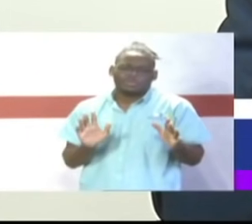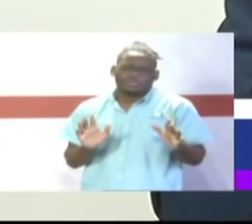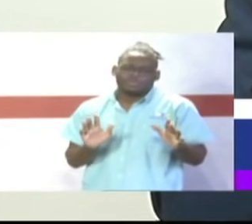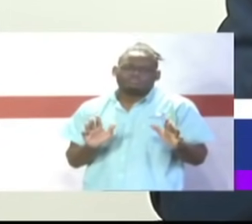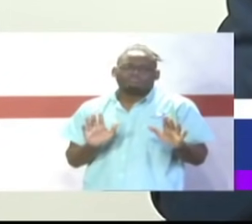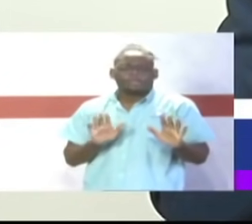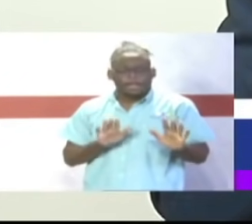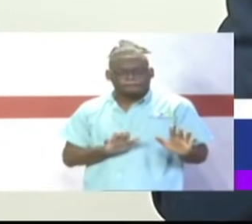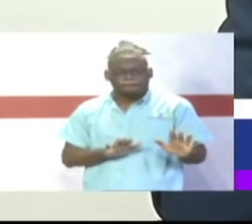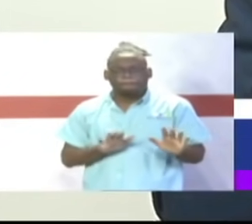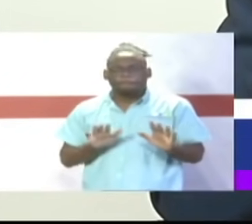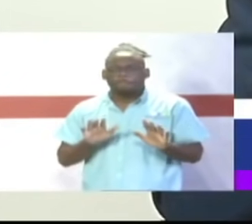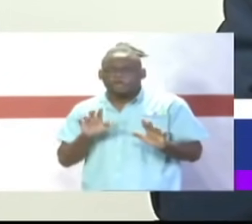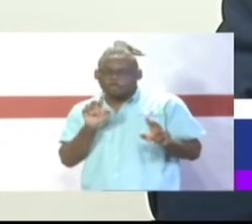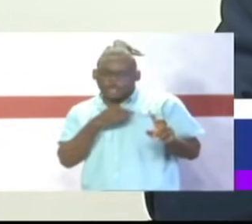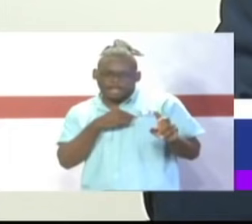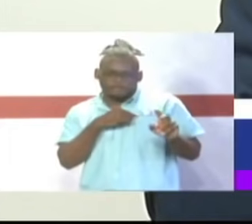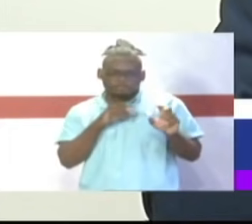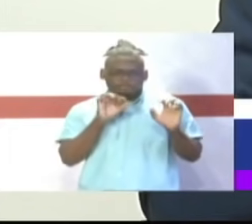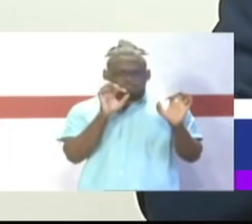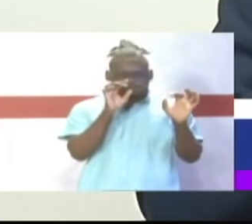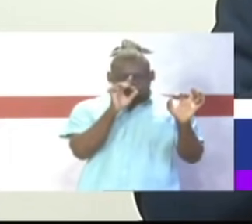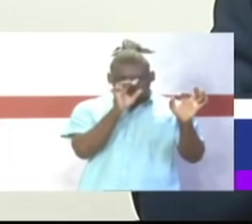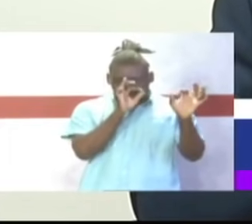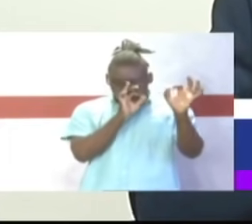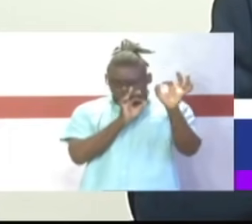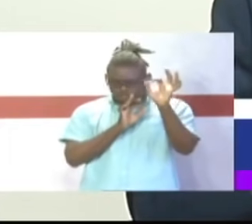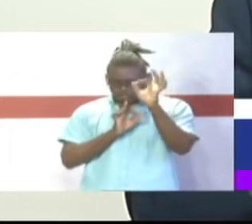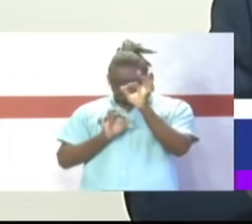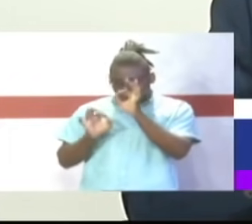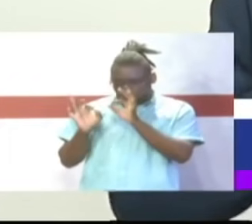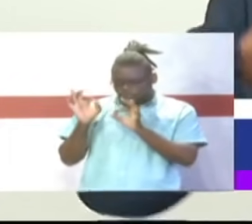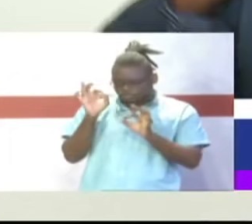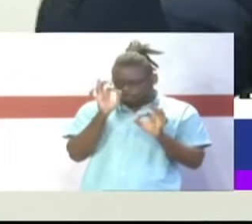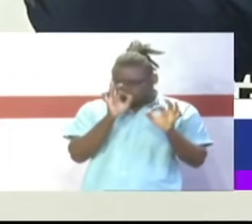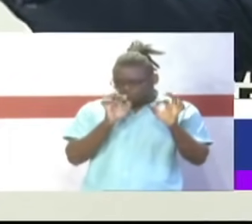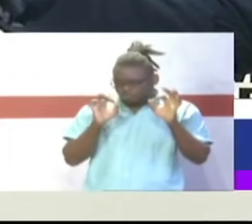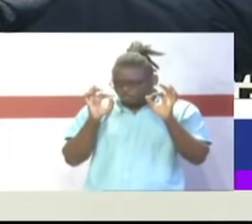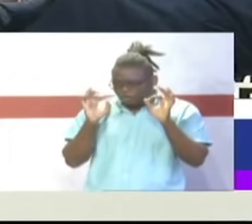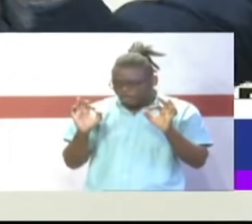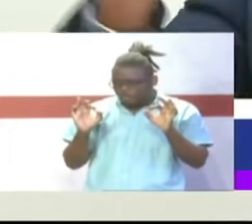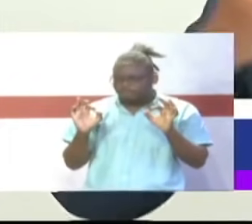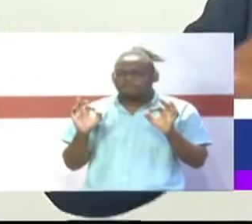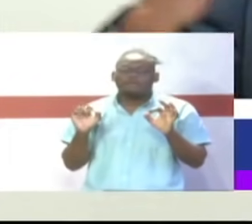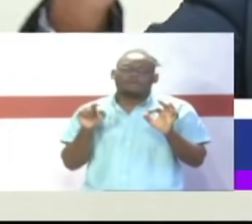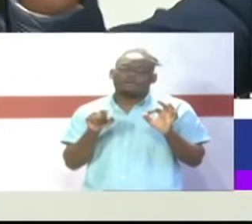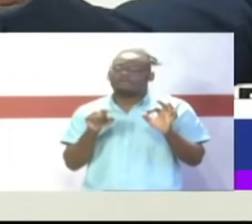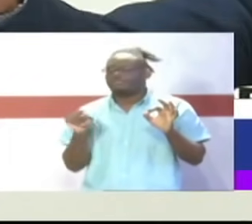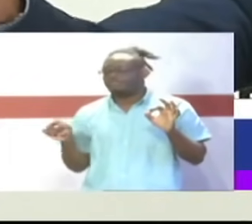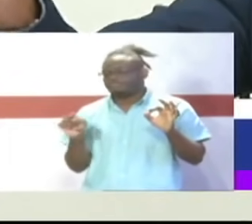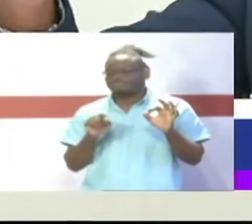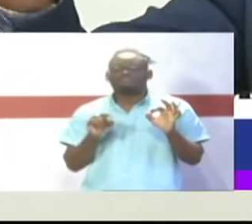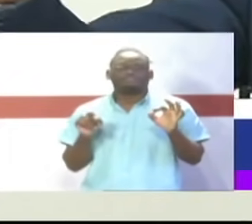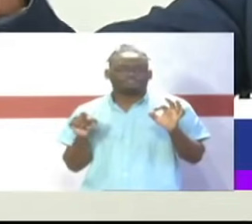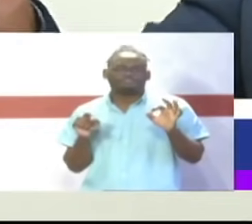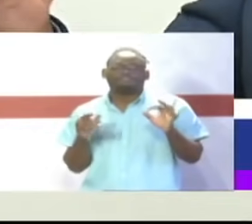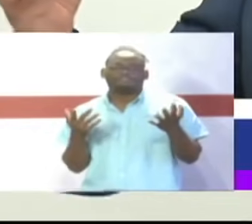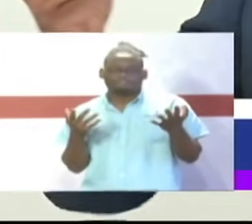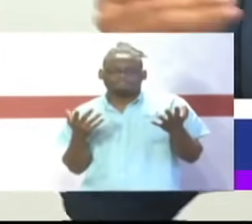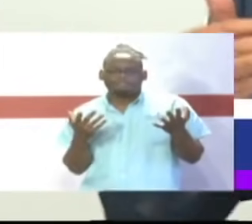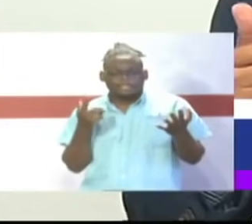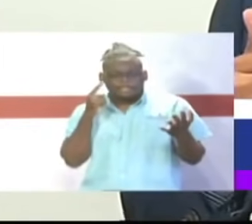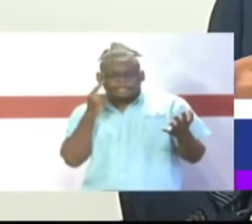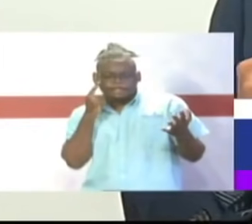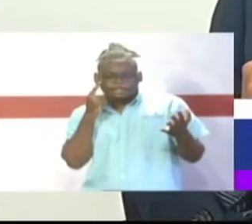this picture, what does it paint? Does it paint an impending problem 2 to 3 weeks down the